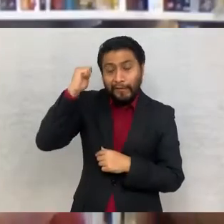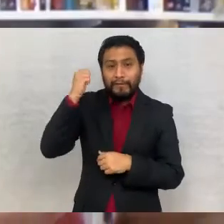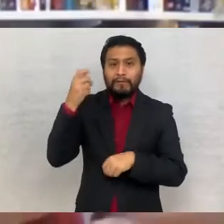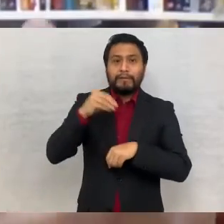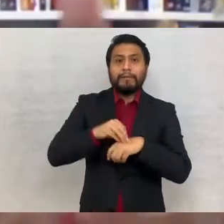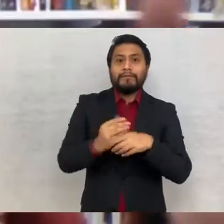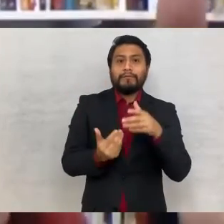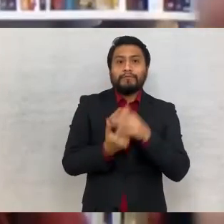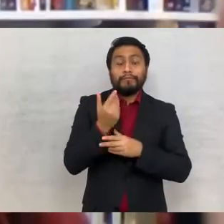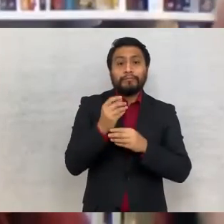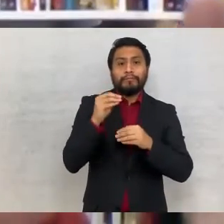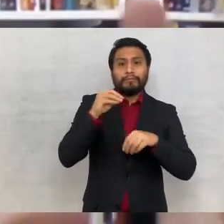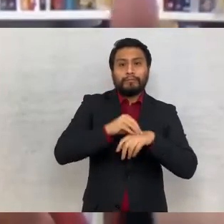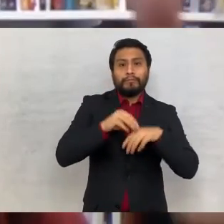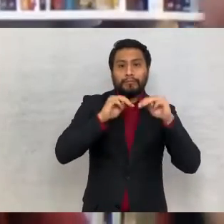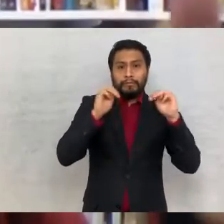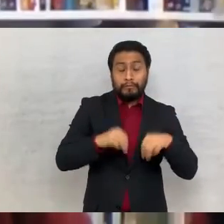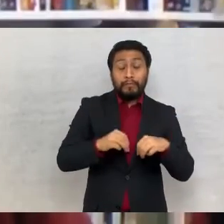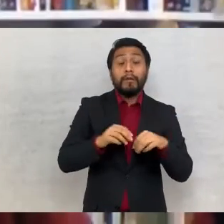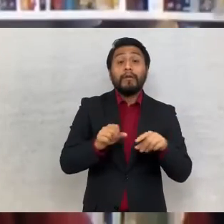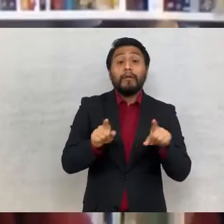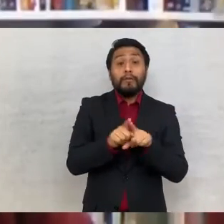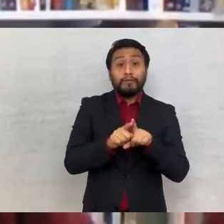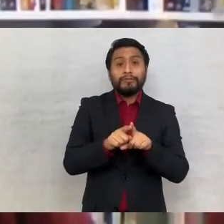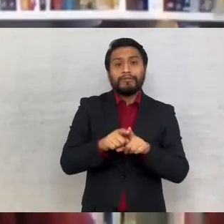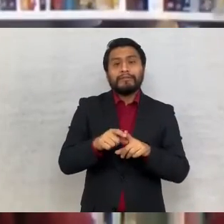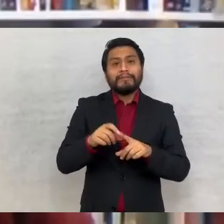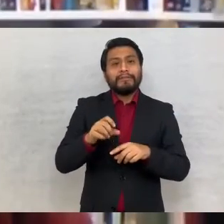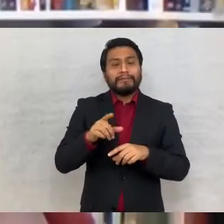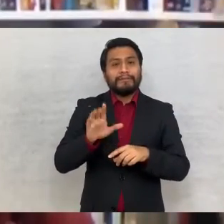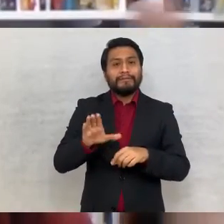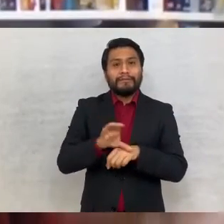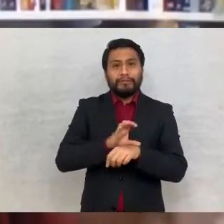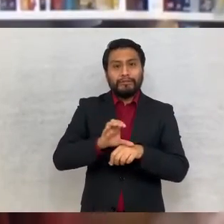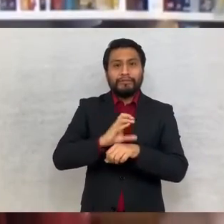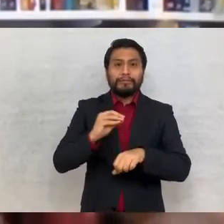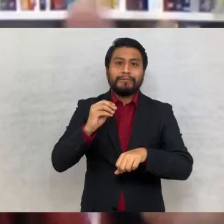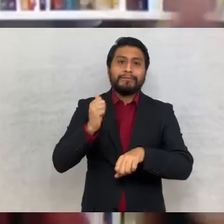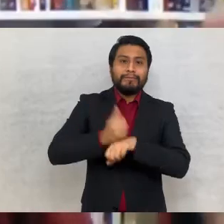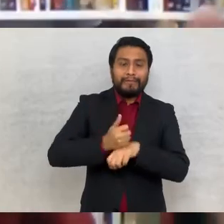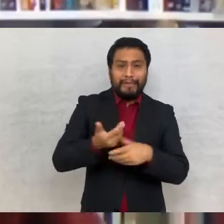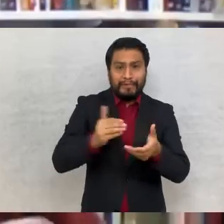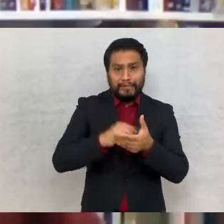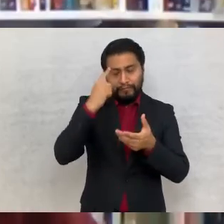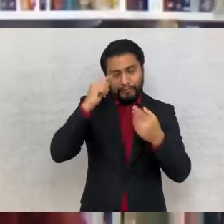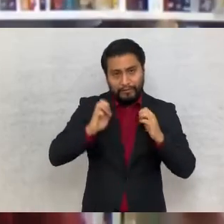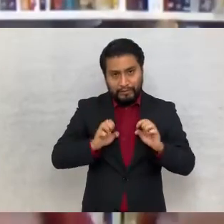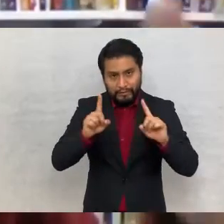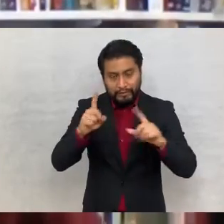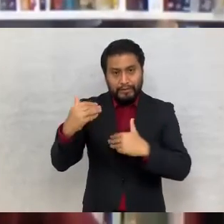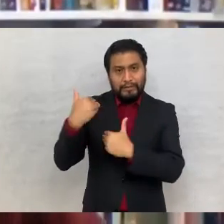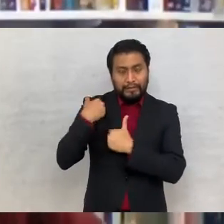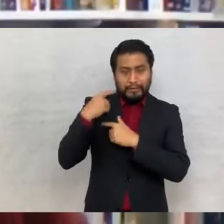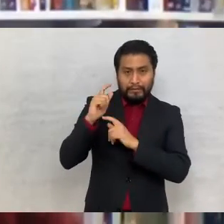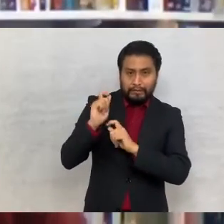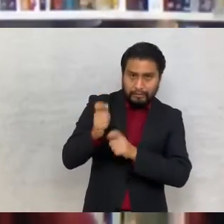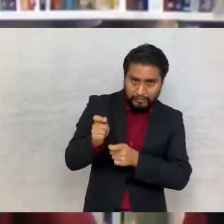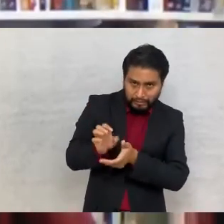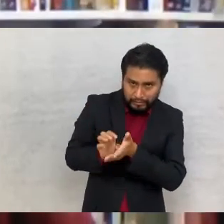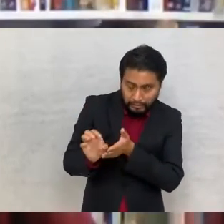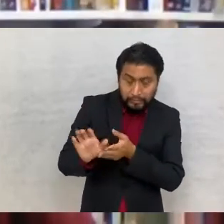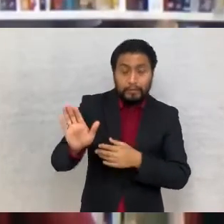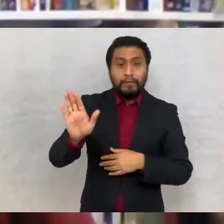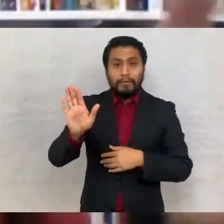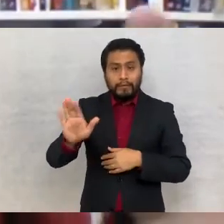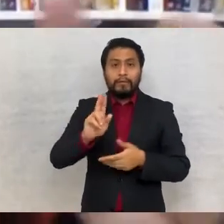singularity of developing when in many places they had stopped talking about eugenics, and even more so, the fact of opening the new flagship institution